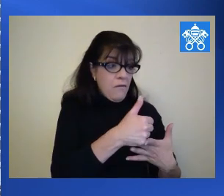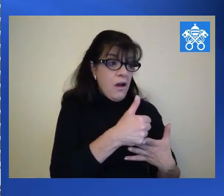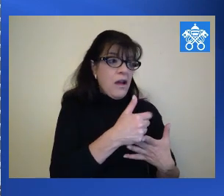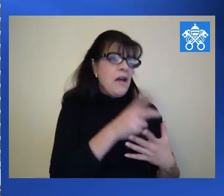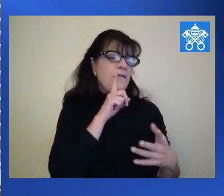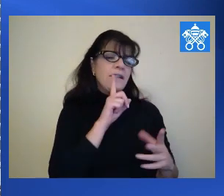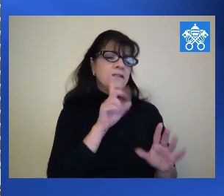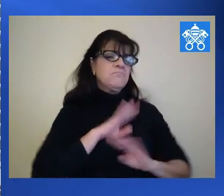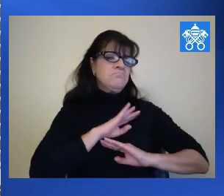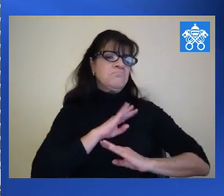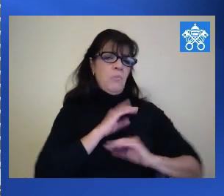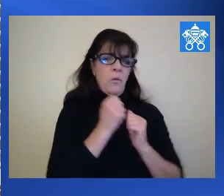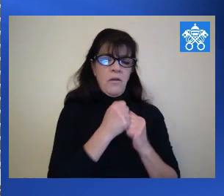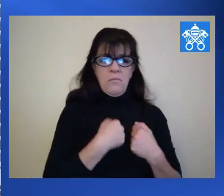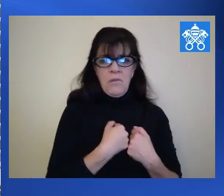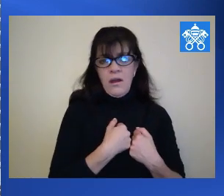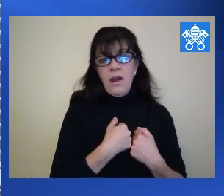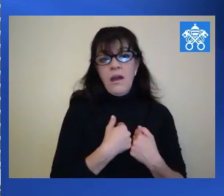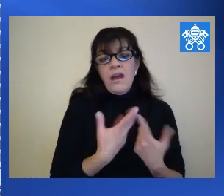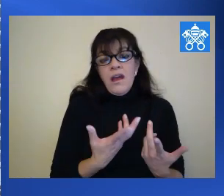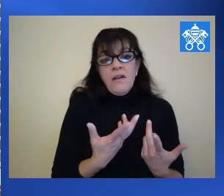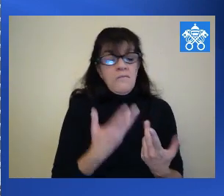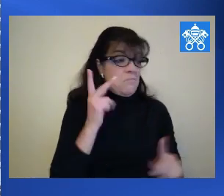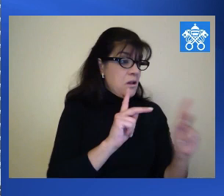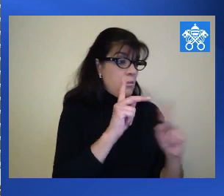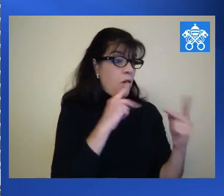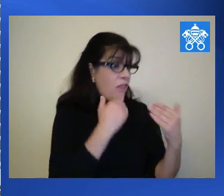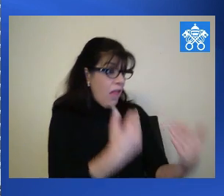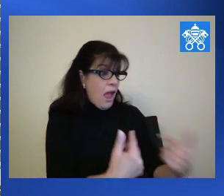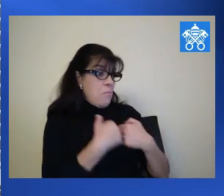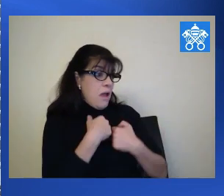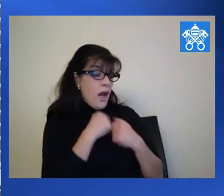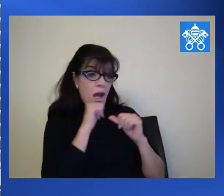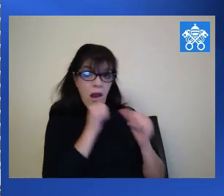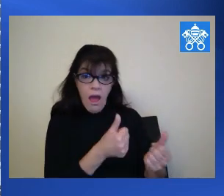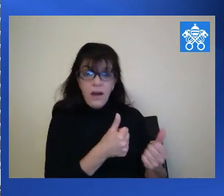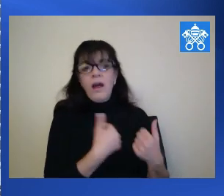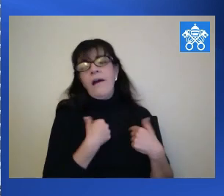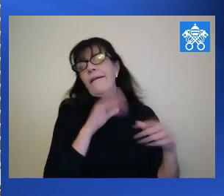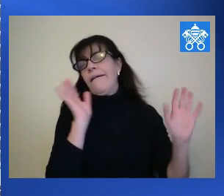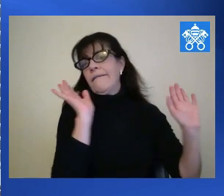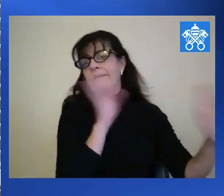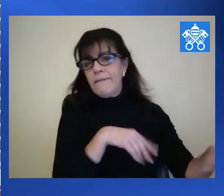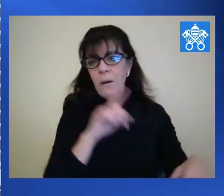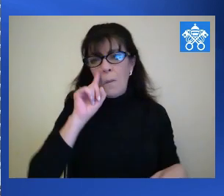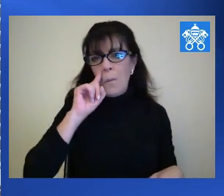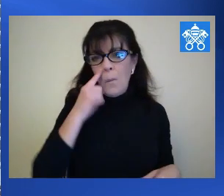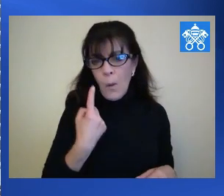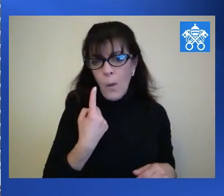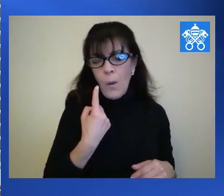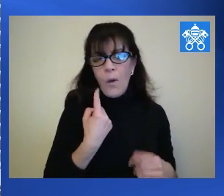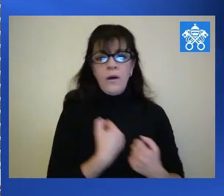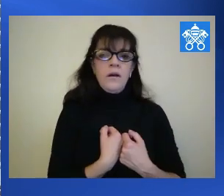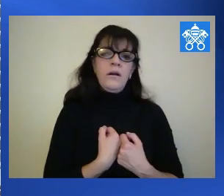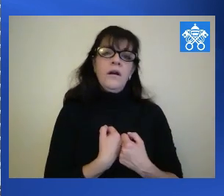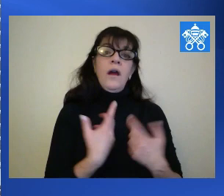me. Whereas, if I'm dissatisfied, if no one thanks me, I stop. Do I get bored? In